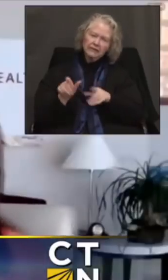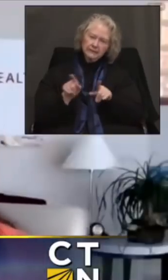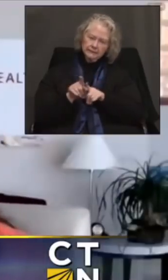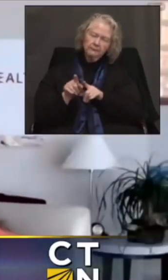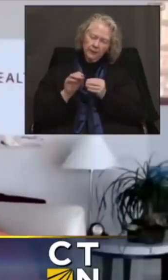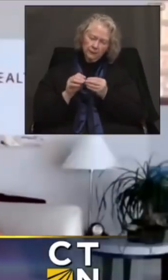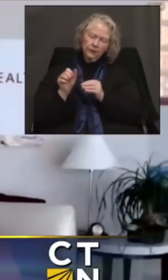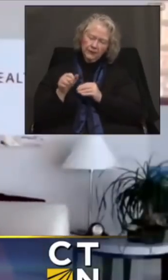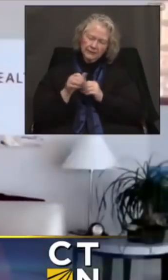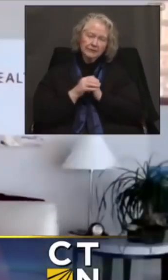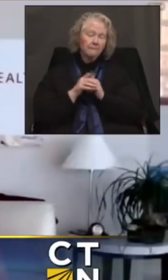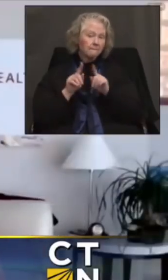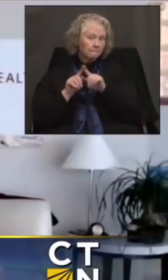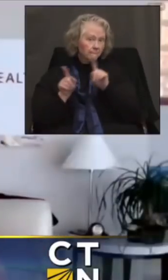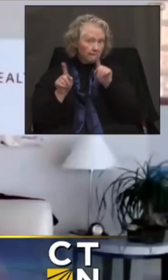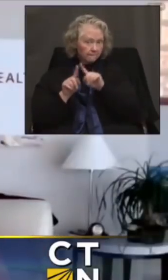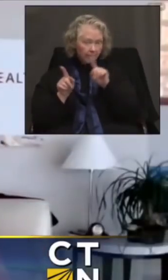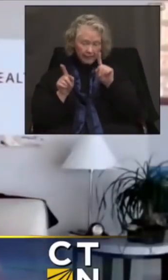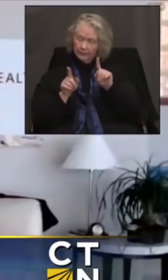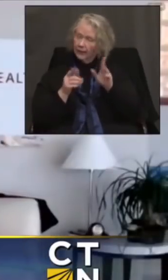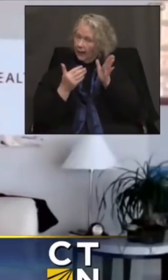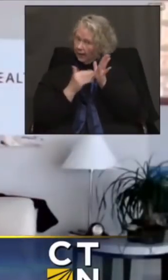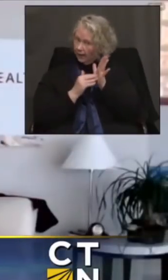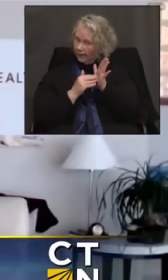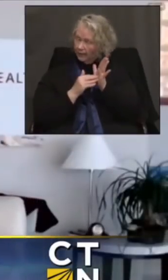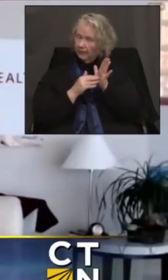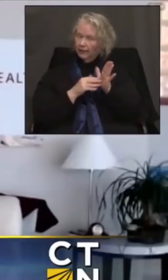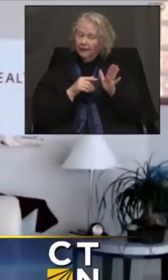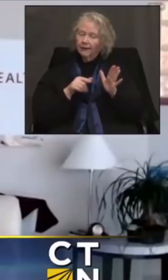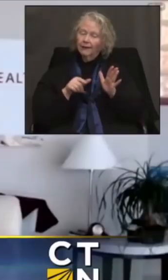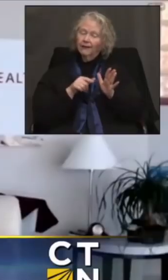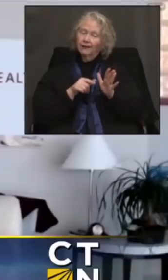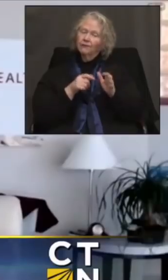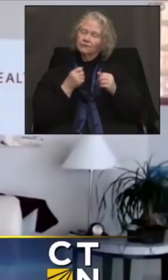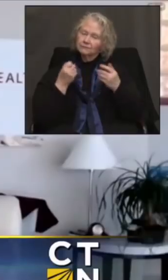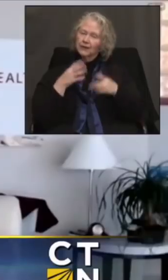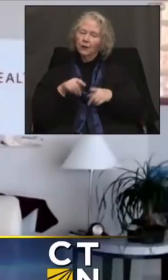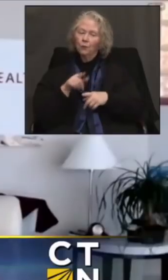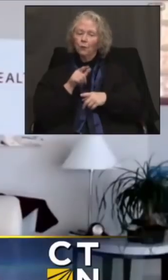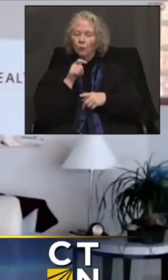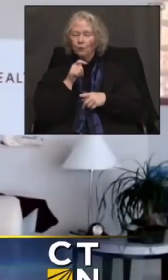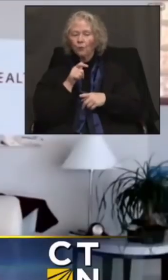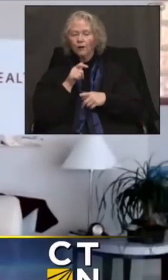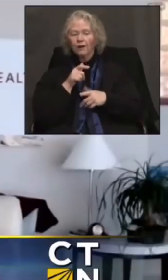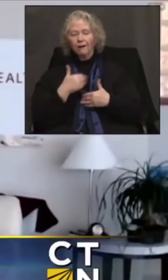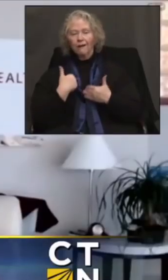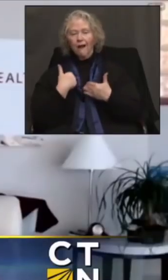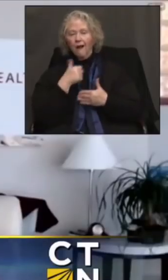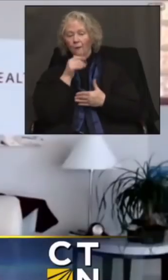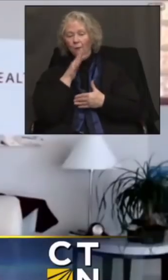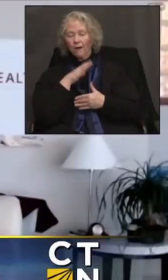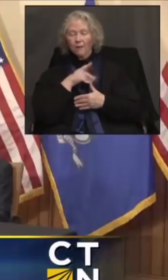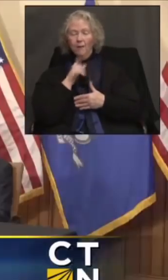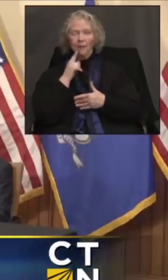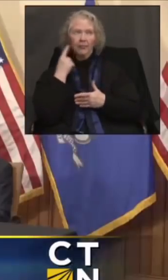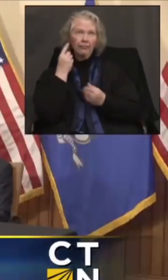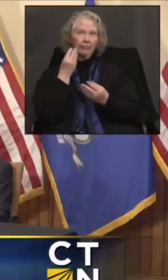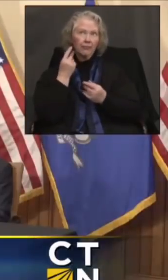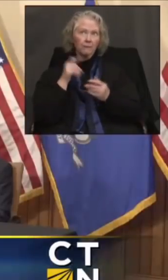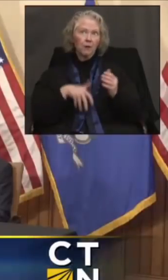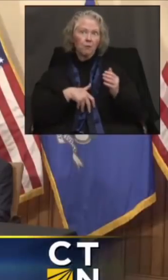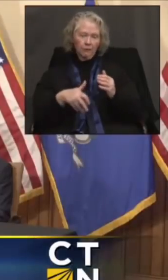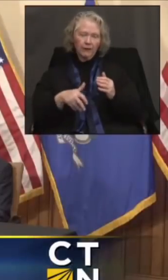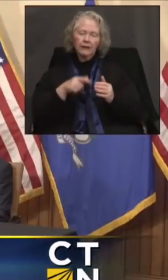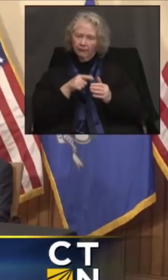range. But also, again, the young women of childbearing age that are concerned. That's the other group. Okay,